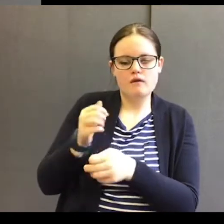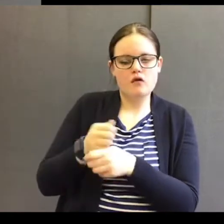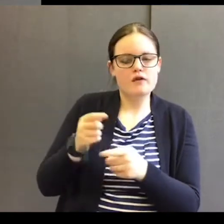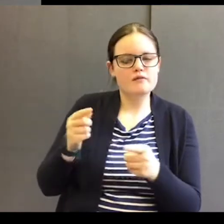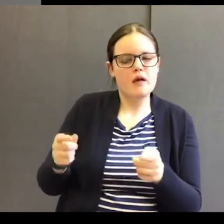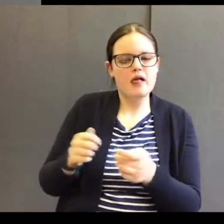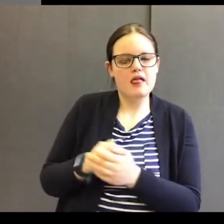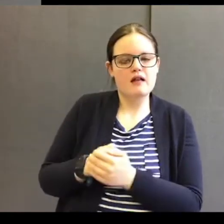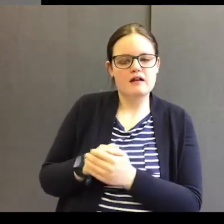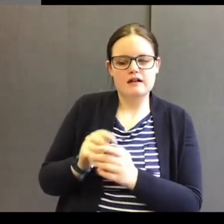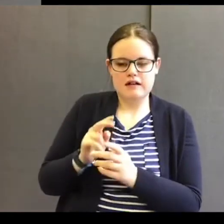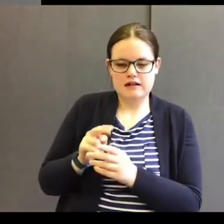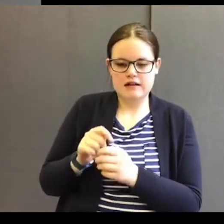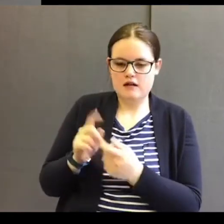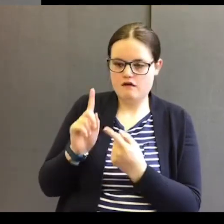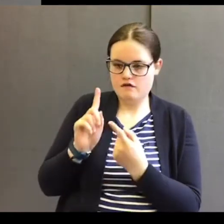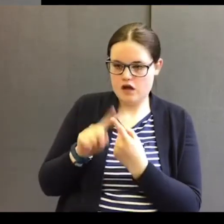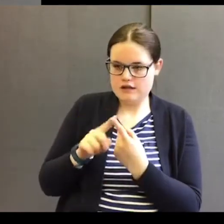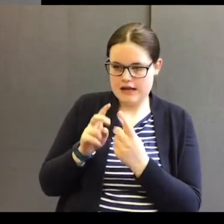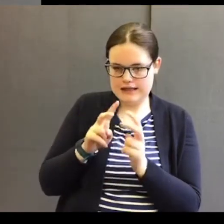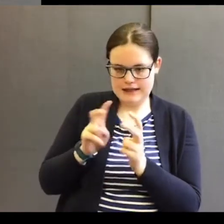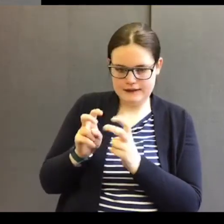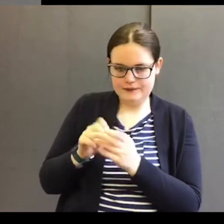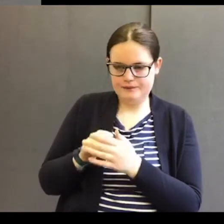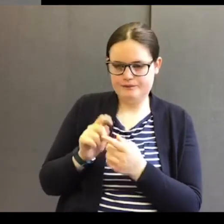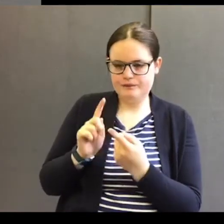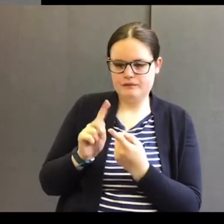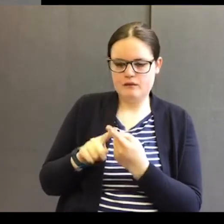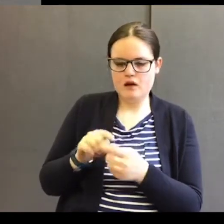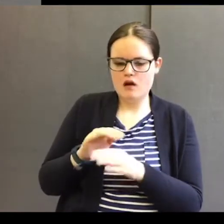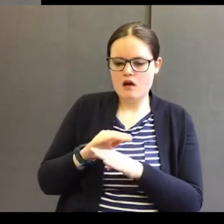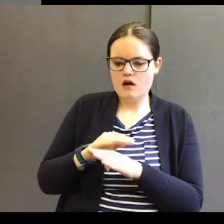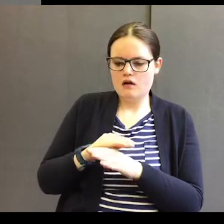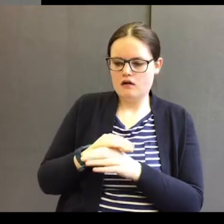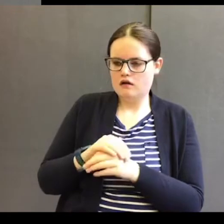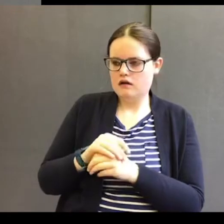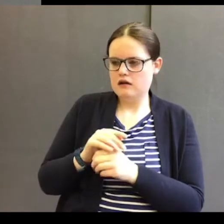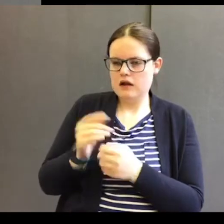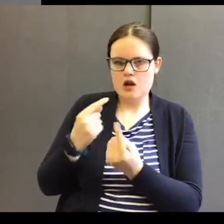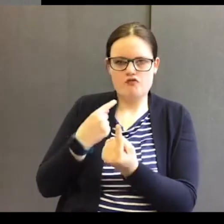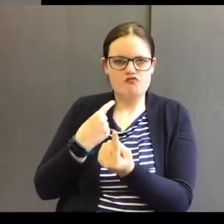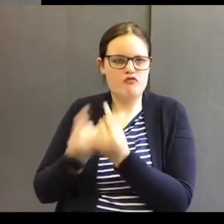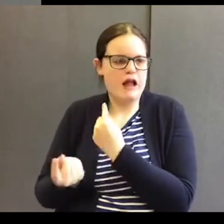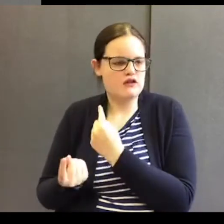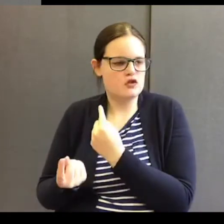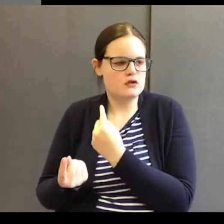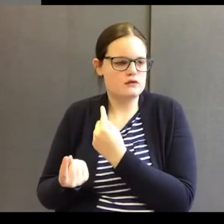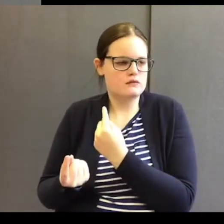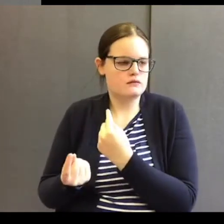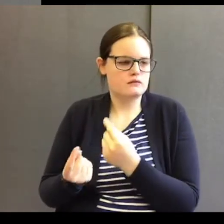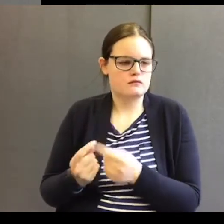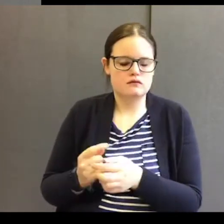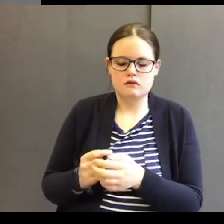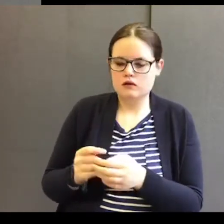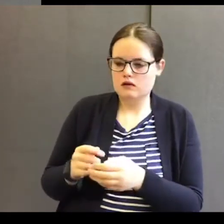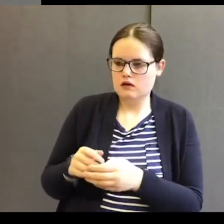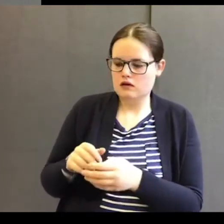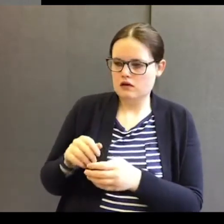the gospel. So let's look first of all at the unreasonable reaction